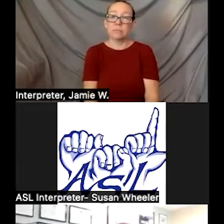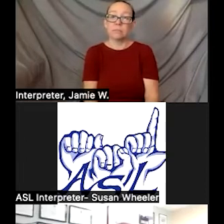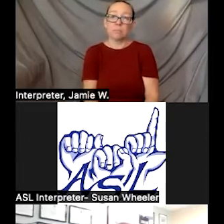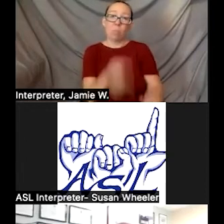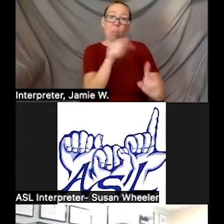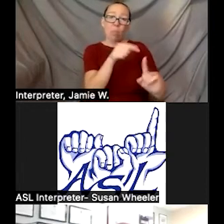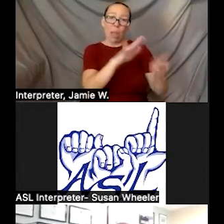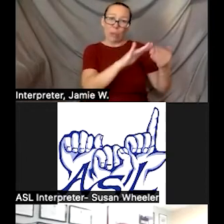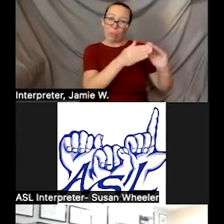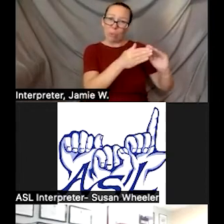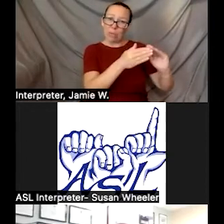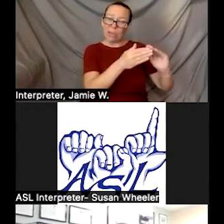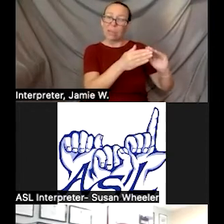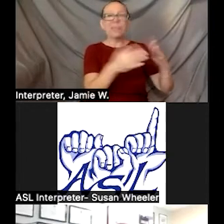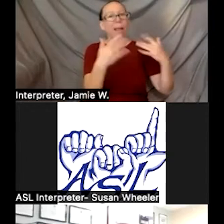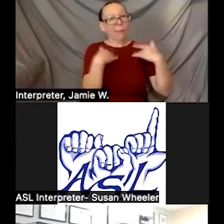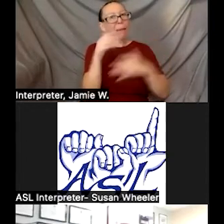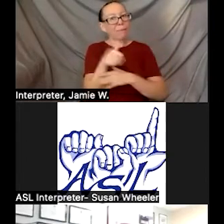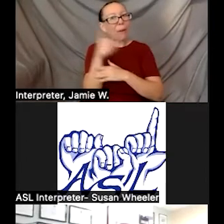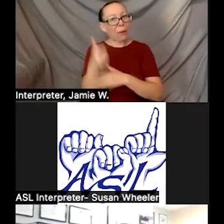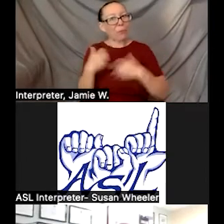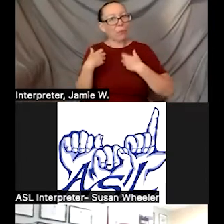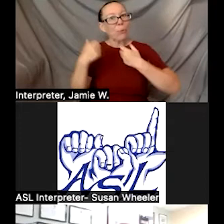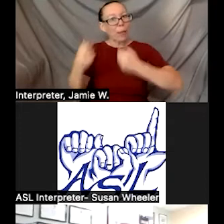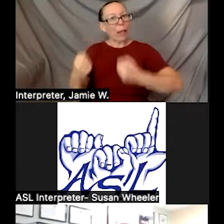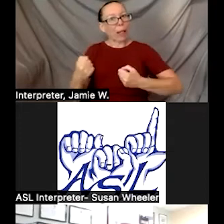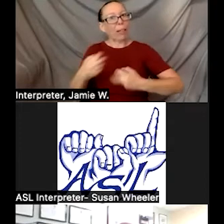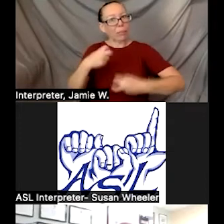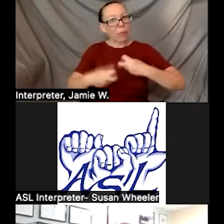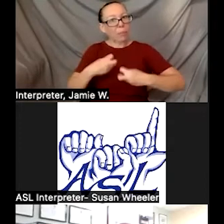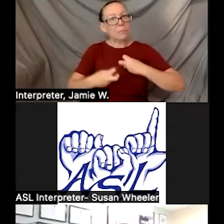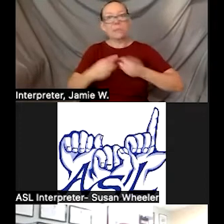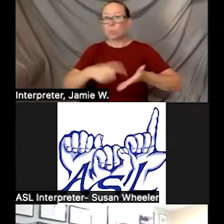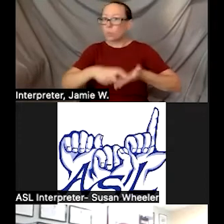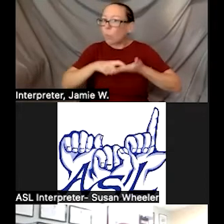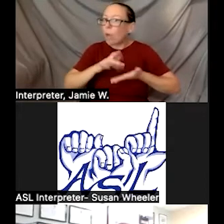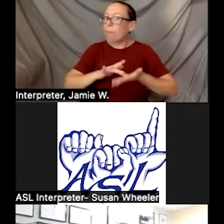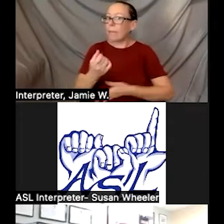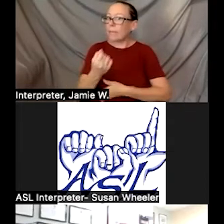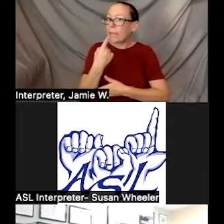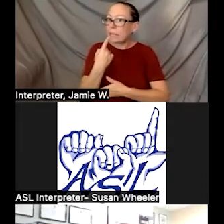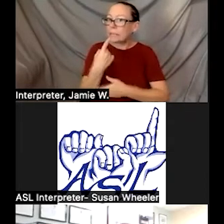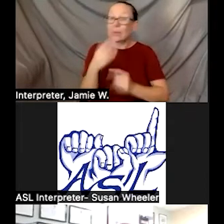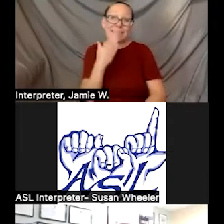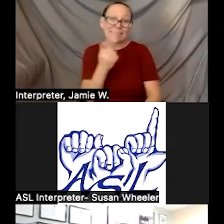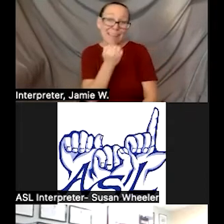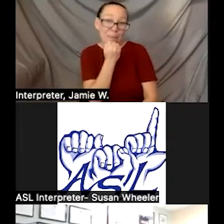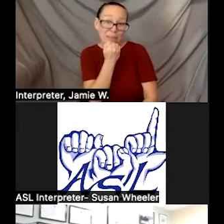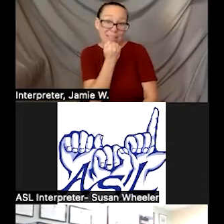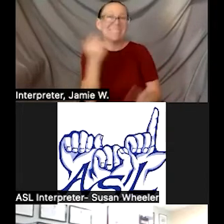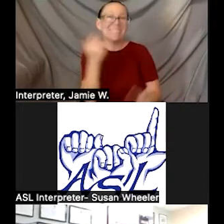health maintenance issues that they need to maintain with medication. Unfortunately, with diabetes, that's one of the